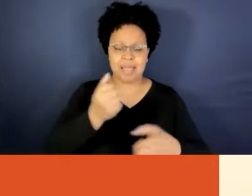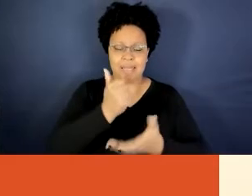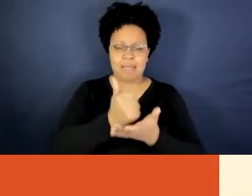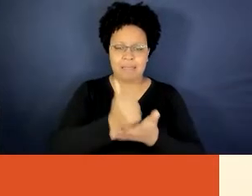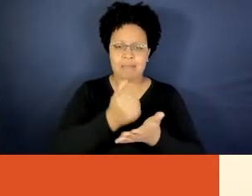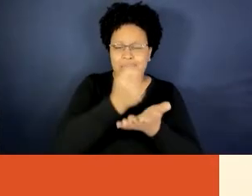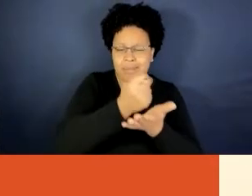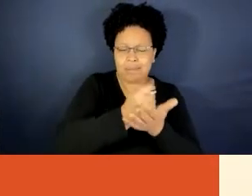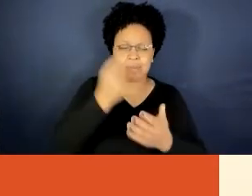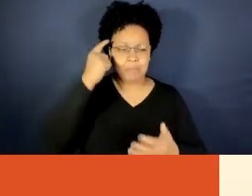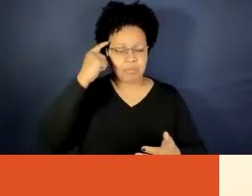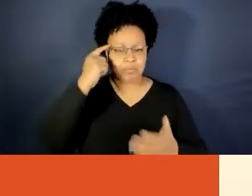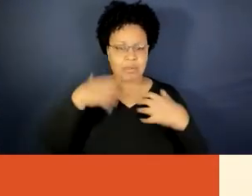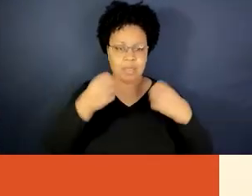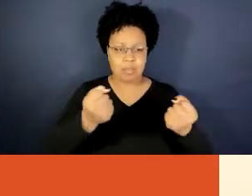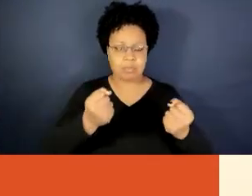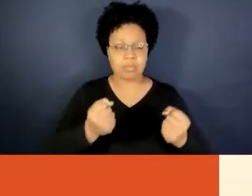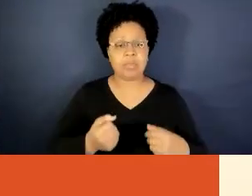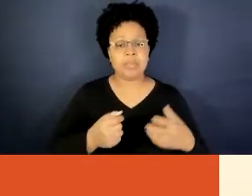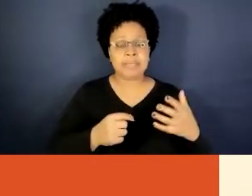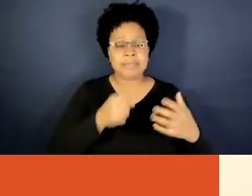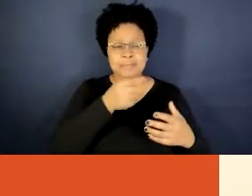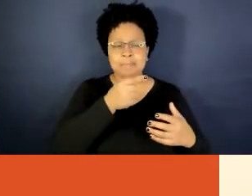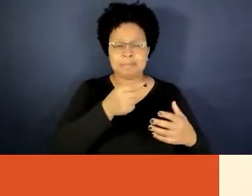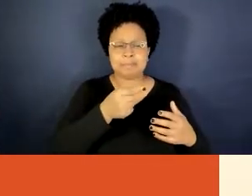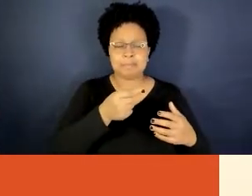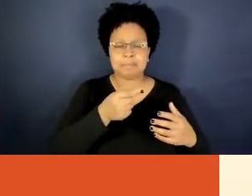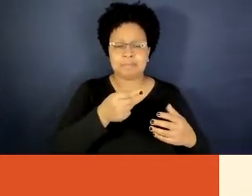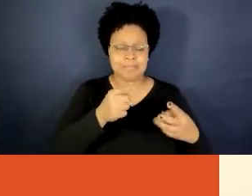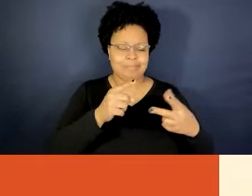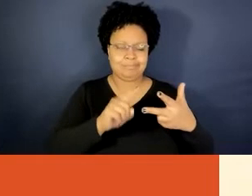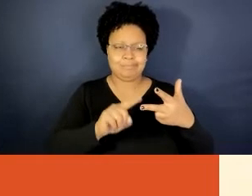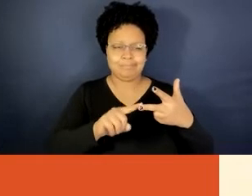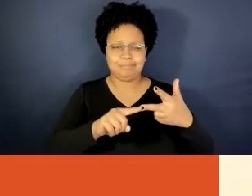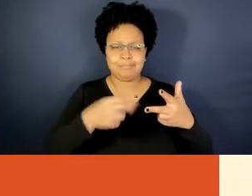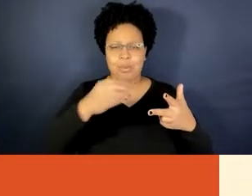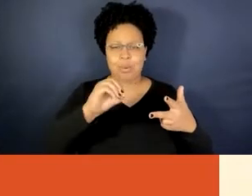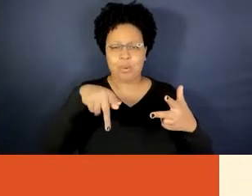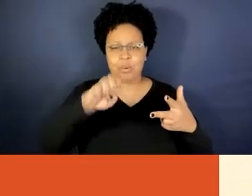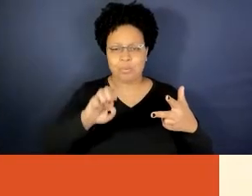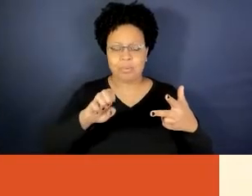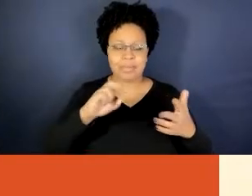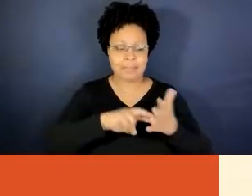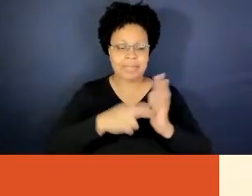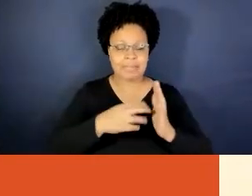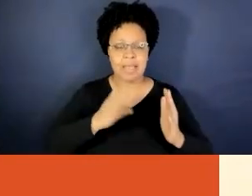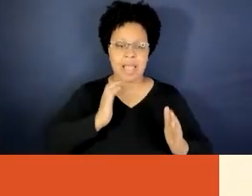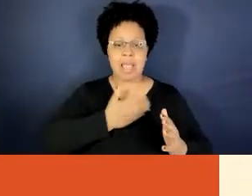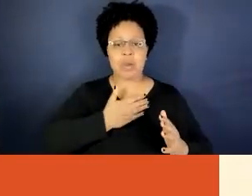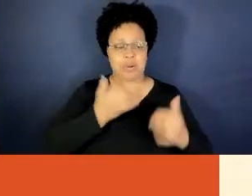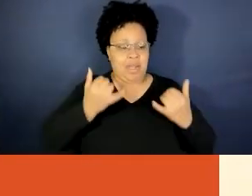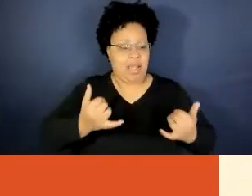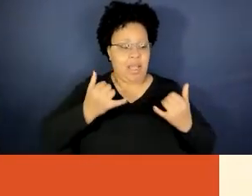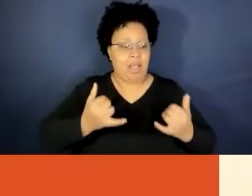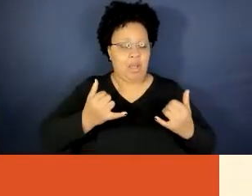that gives us that helps us rise above our realities. Right now, our current realities may be really